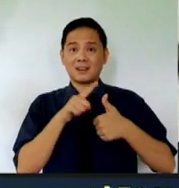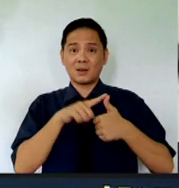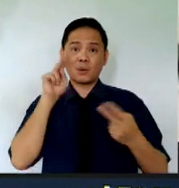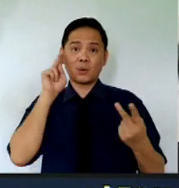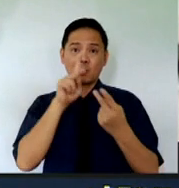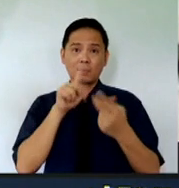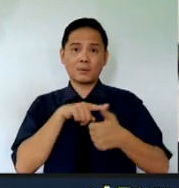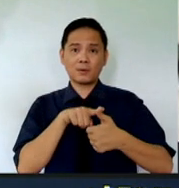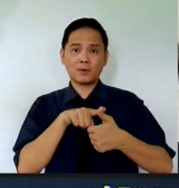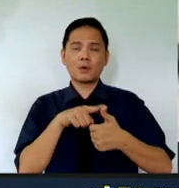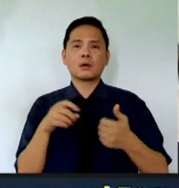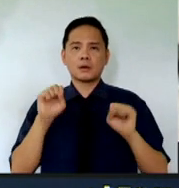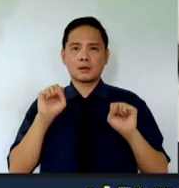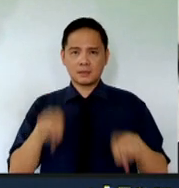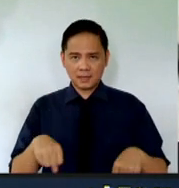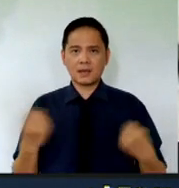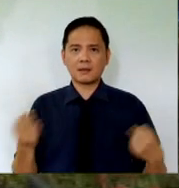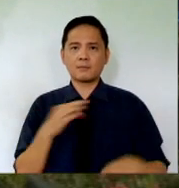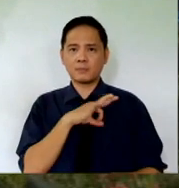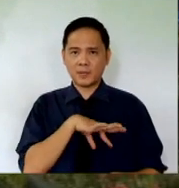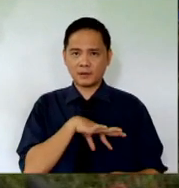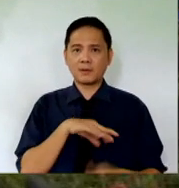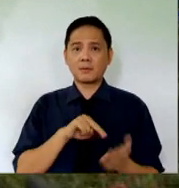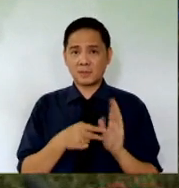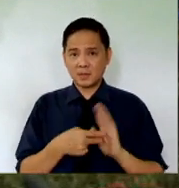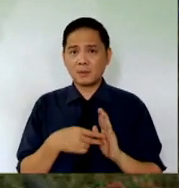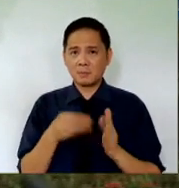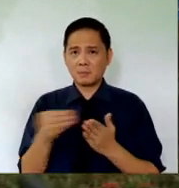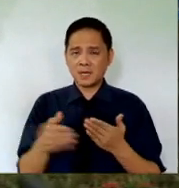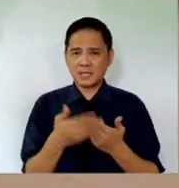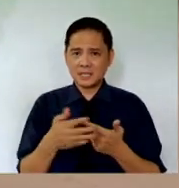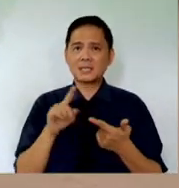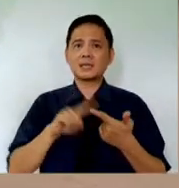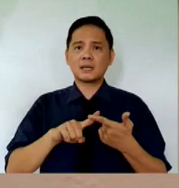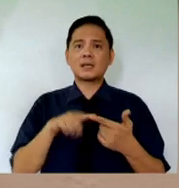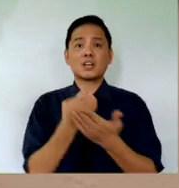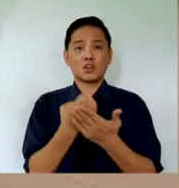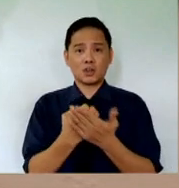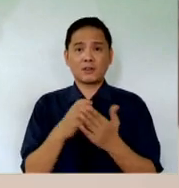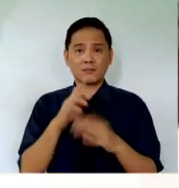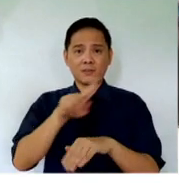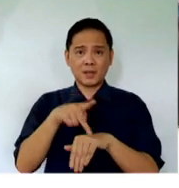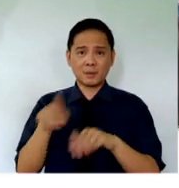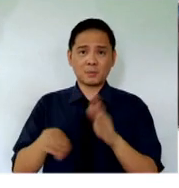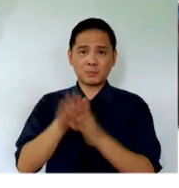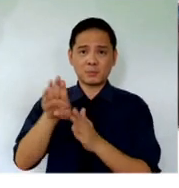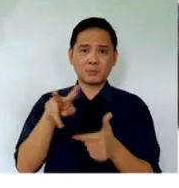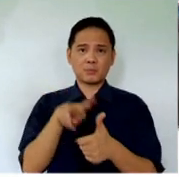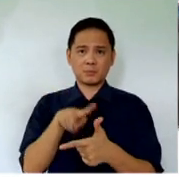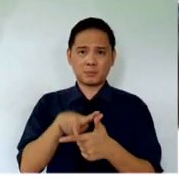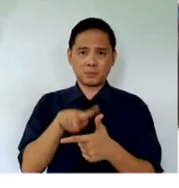reach what we call the first mover advantage. As for policymakers, the Energy Department says it's now working